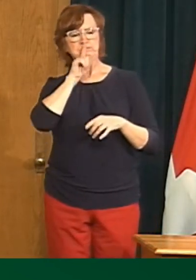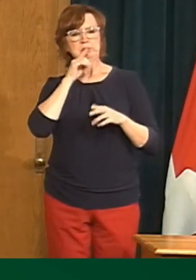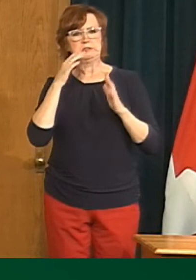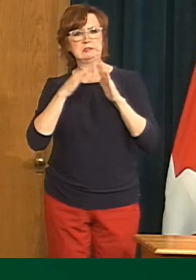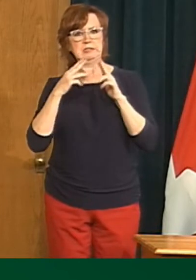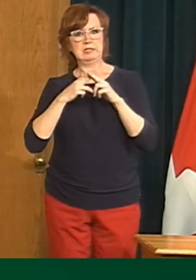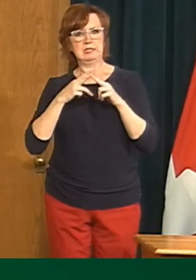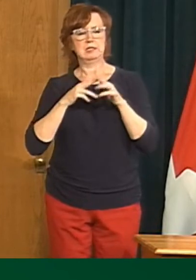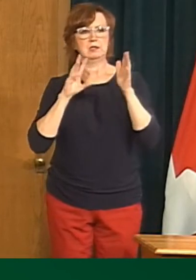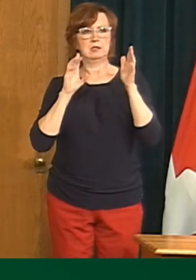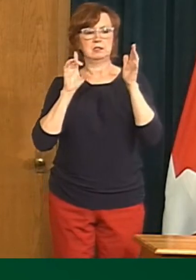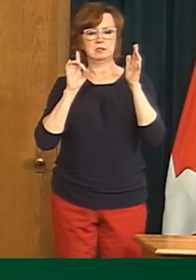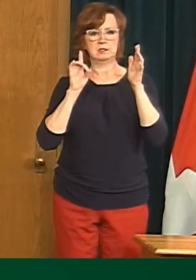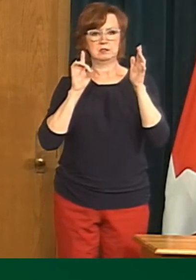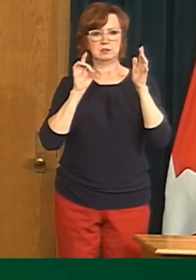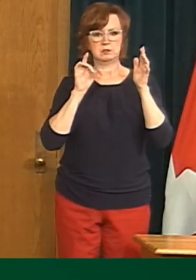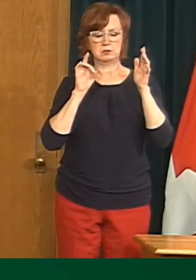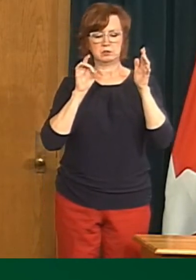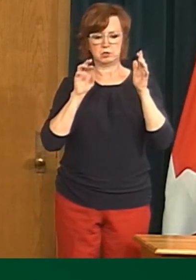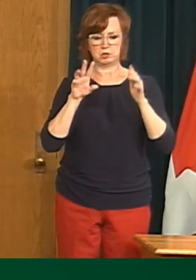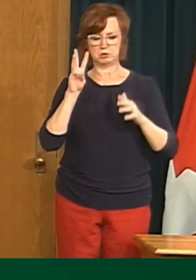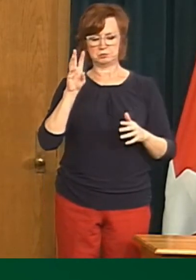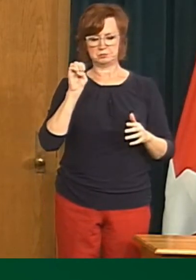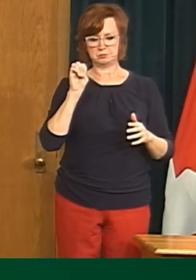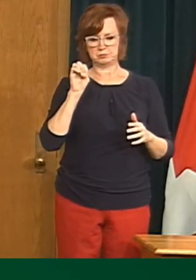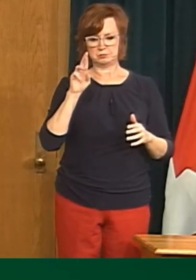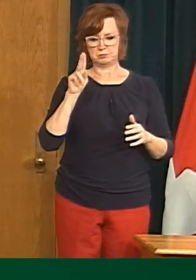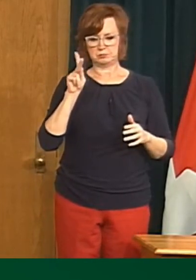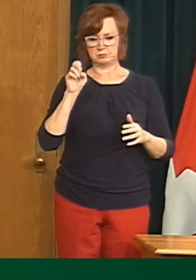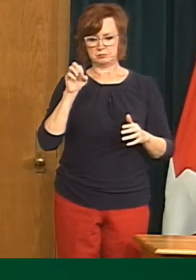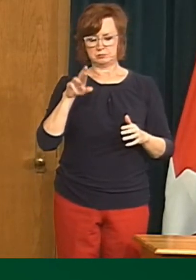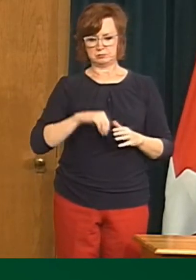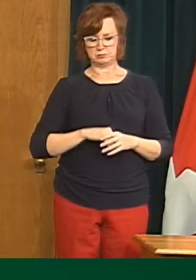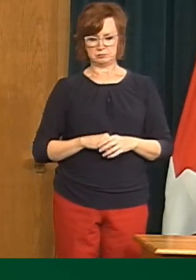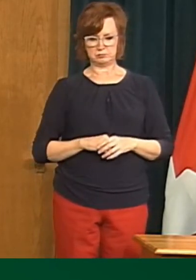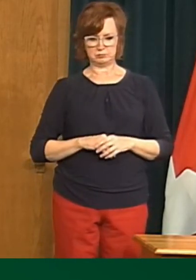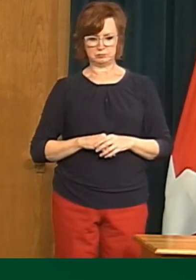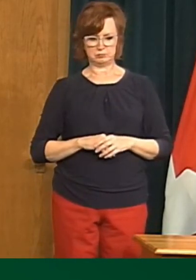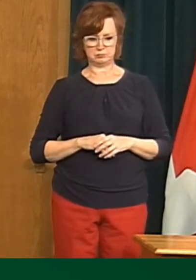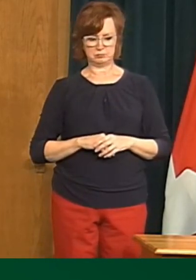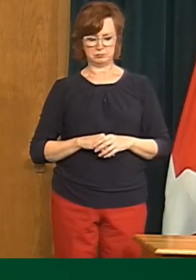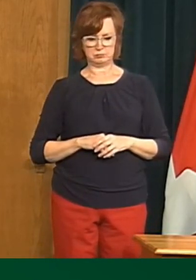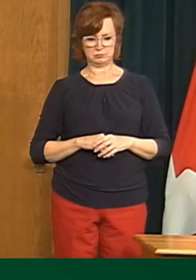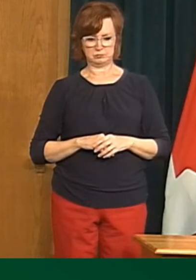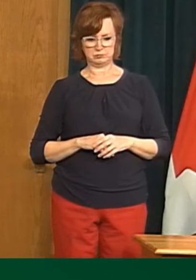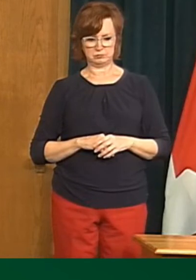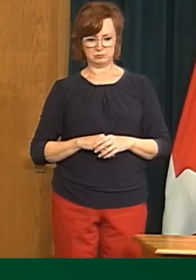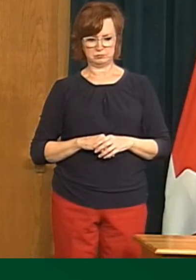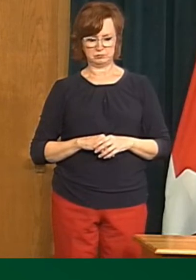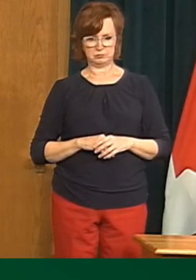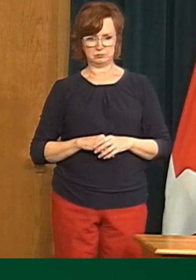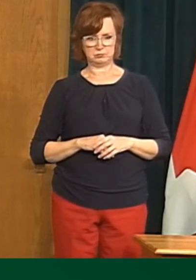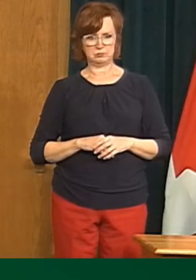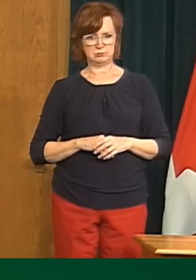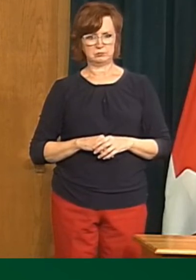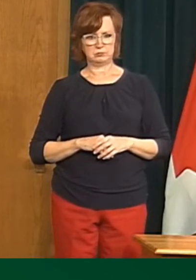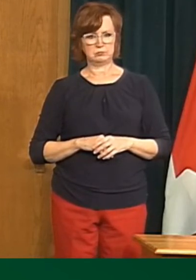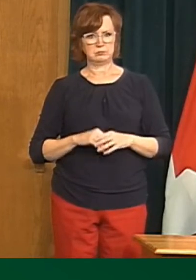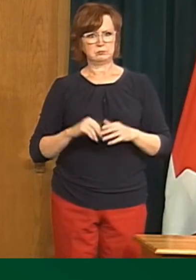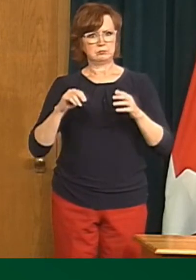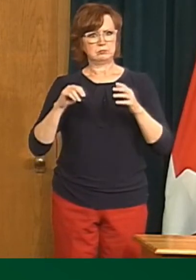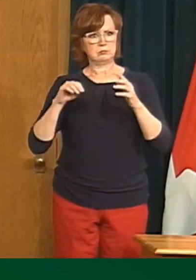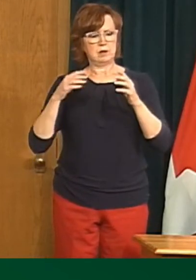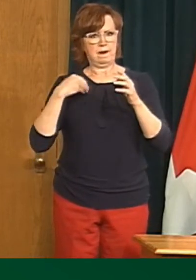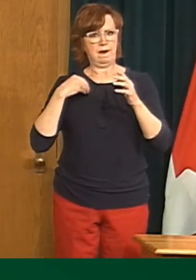Hi, so it's Denise Werker speaking. So the deaths by area actually are available on